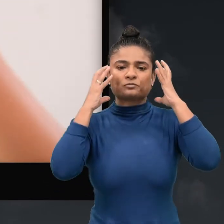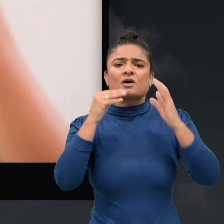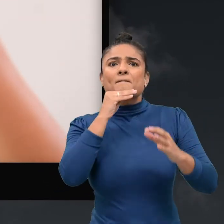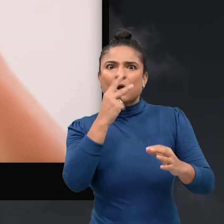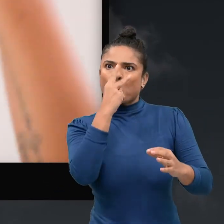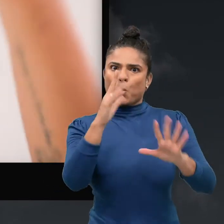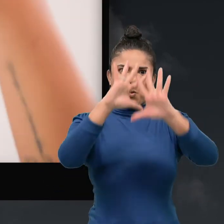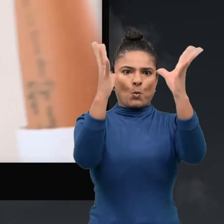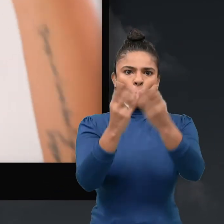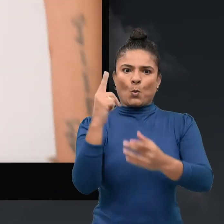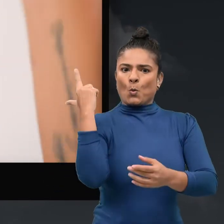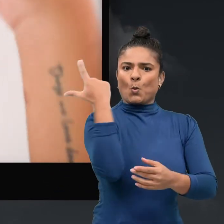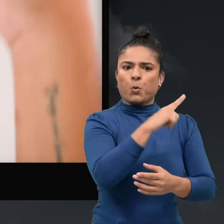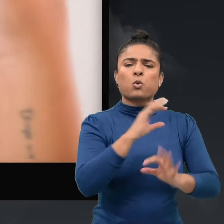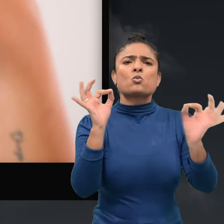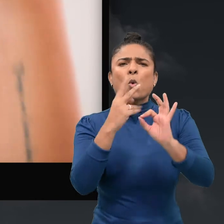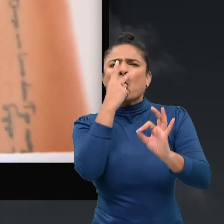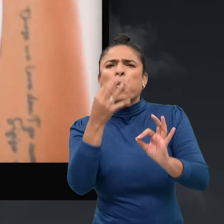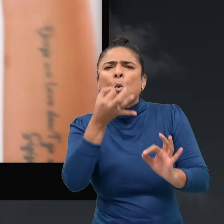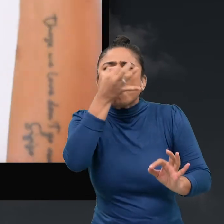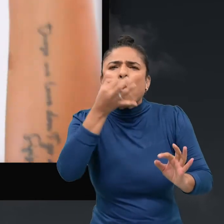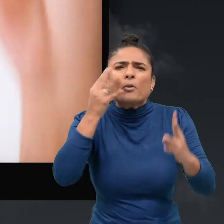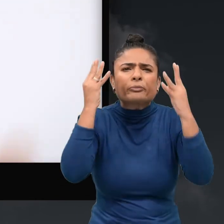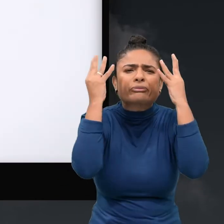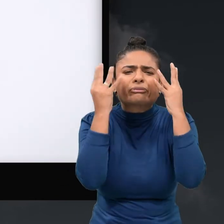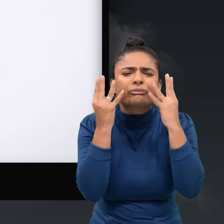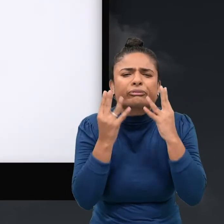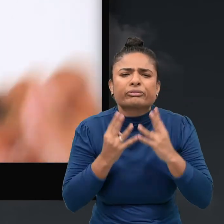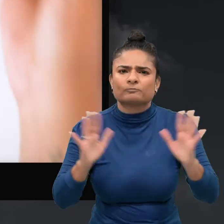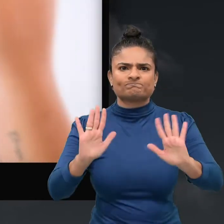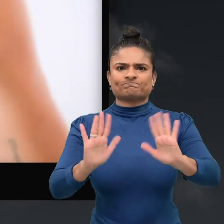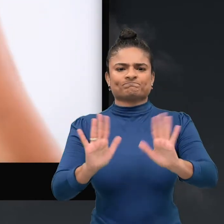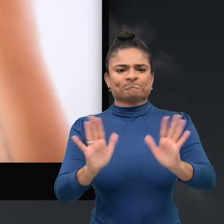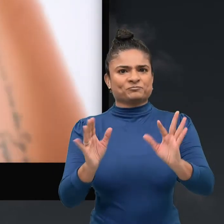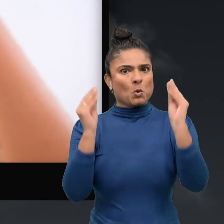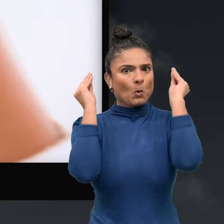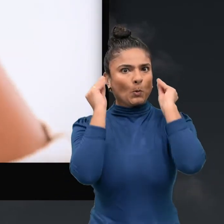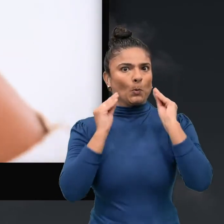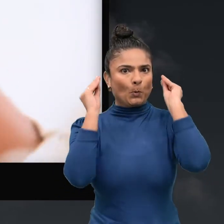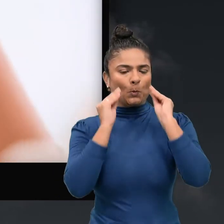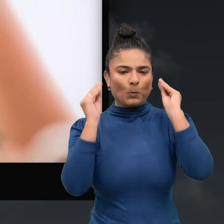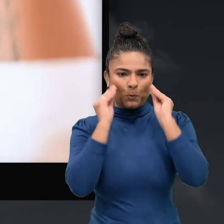set so that it looks nicer and it doesn't look too oily.